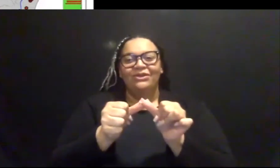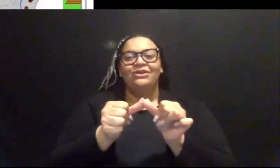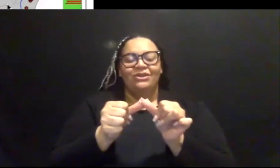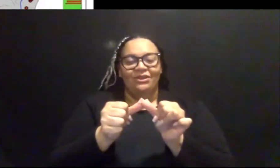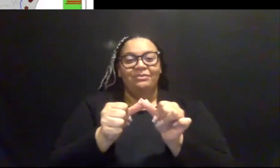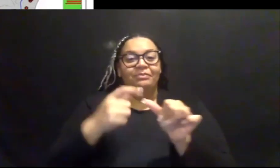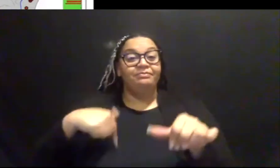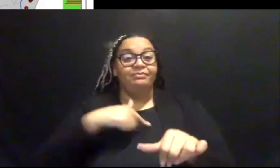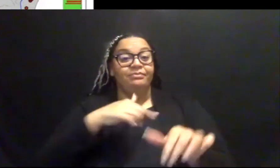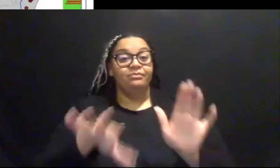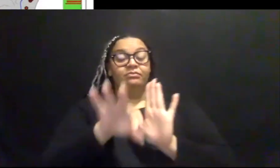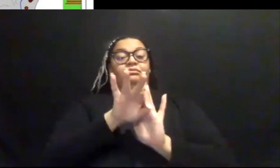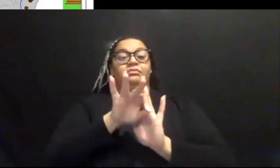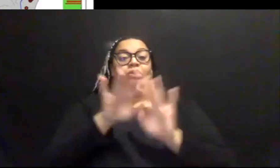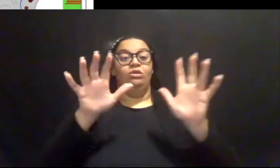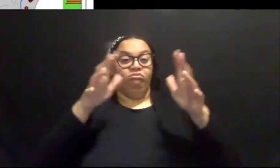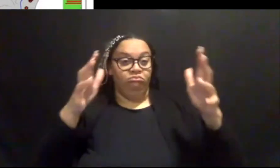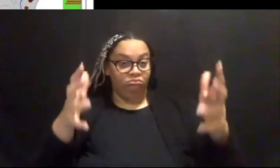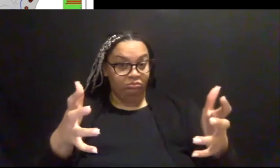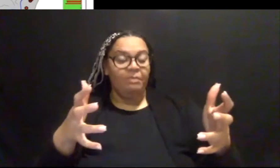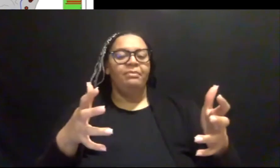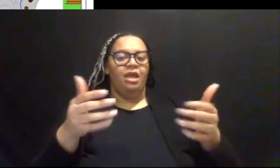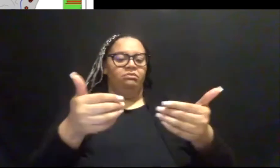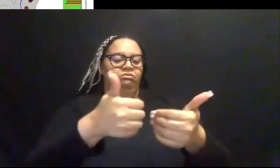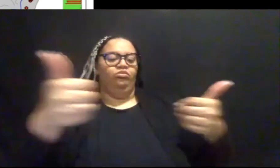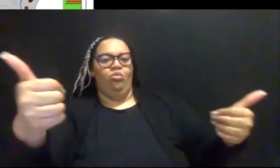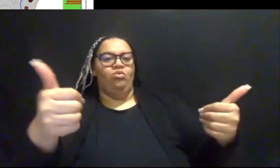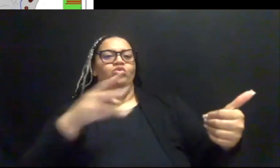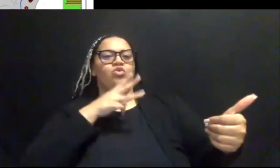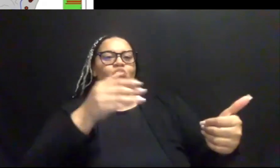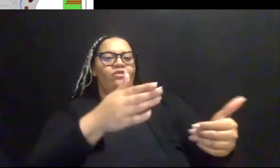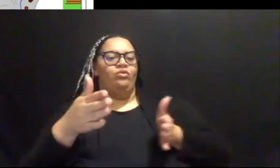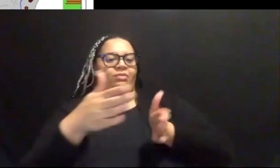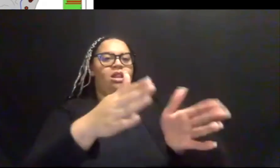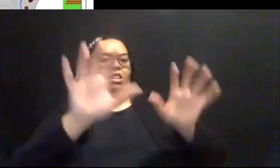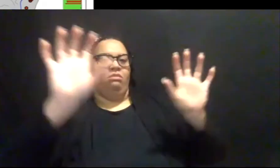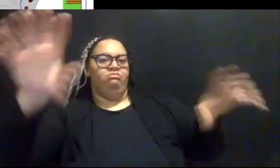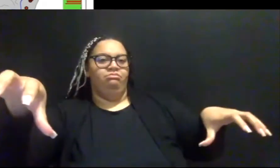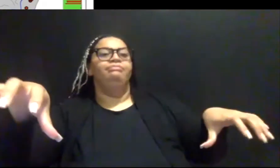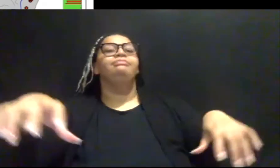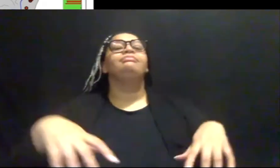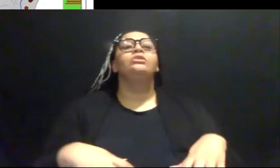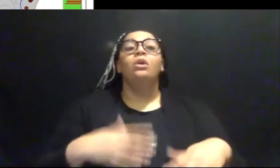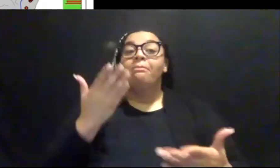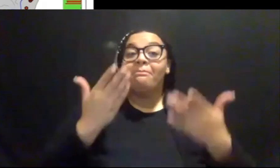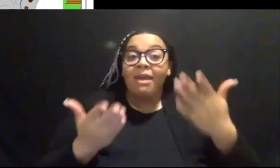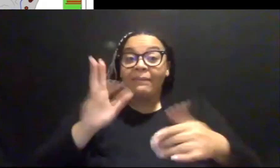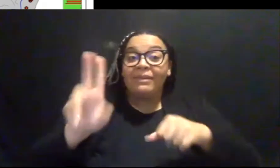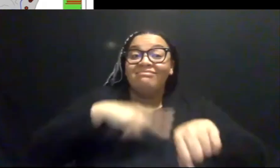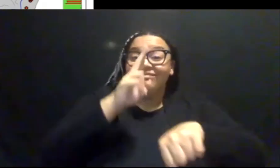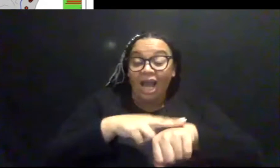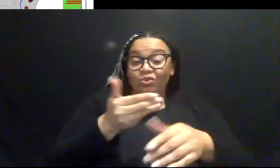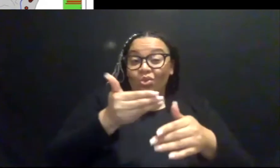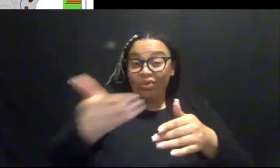the population seemed to sort on either side of a river. So we thought, okay, well, maybe there's natural features driving gene flow. One is rivers,